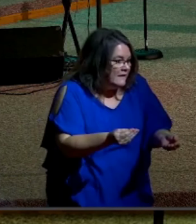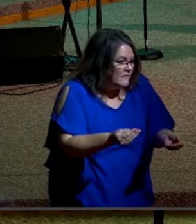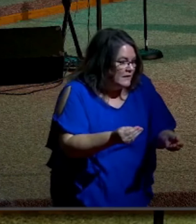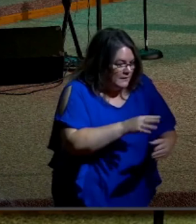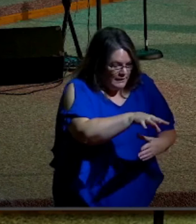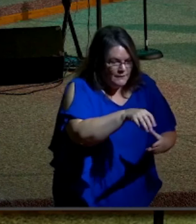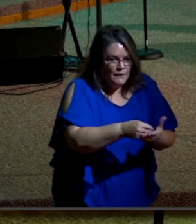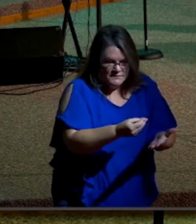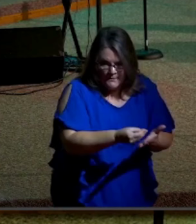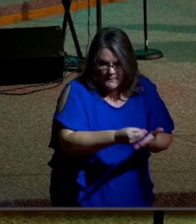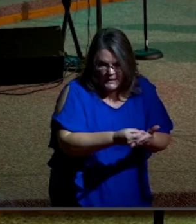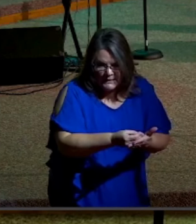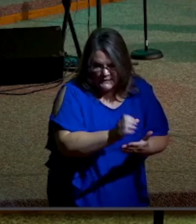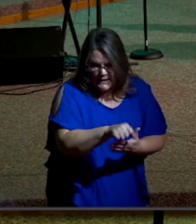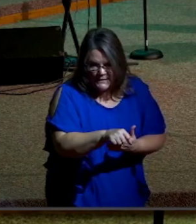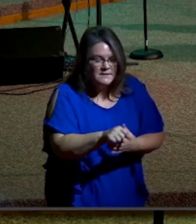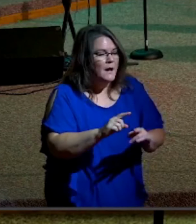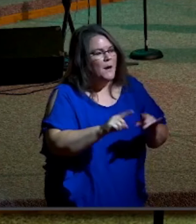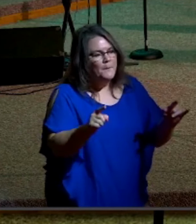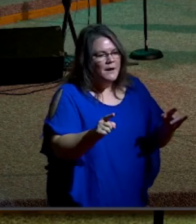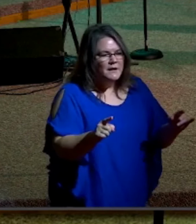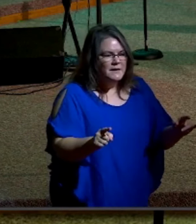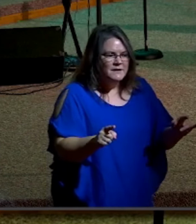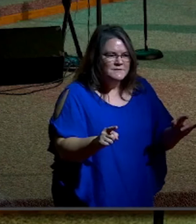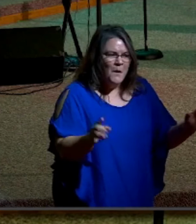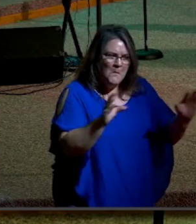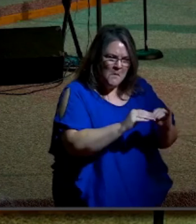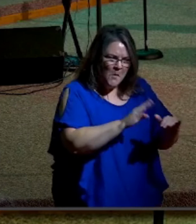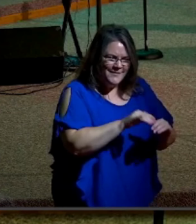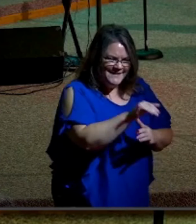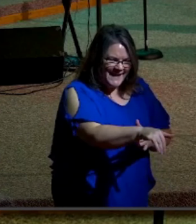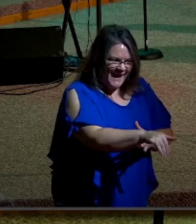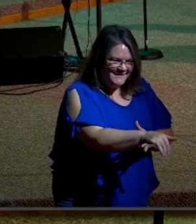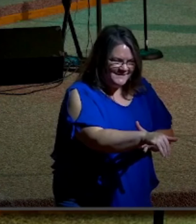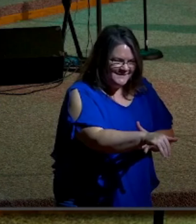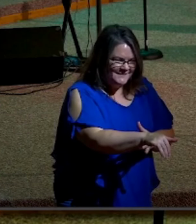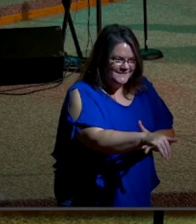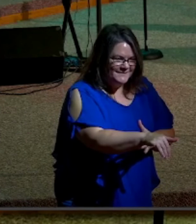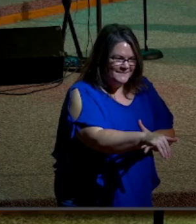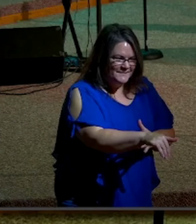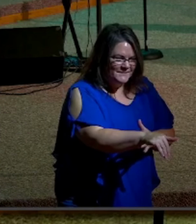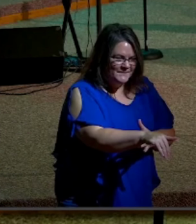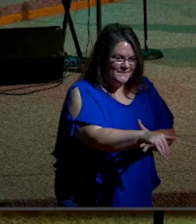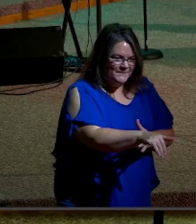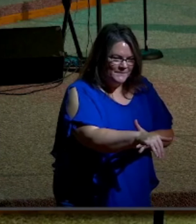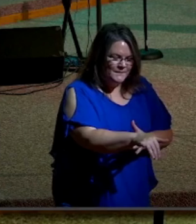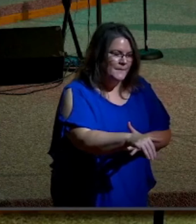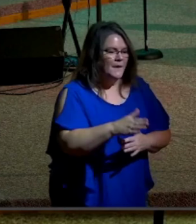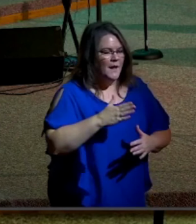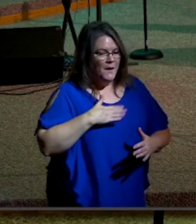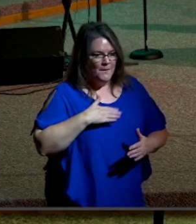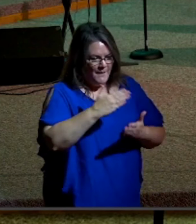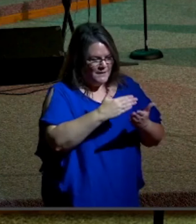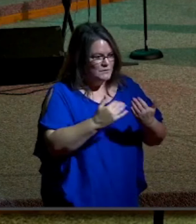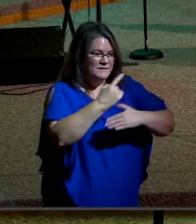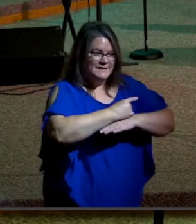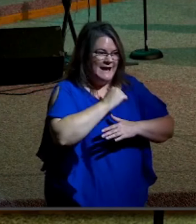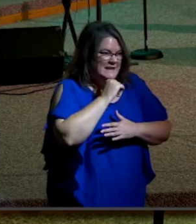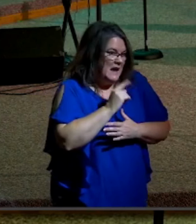money, but it's a lot bigger than money. In fact, my sermon today is not actually